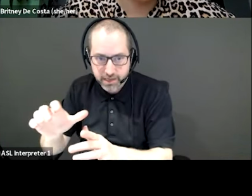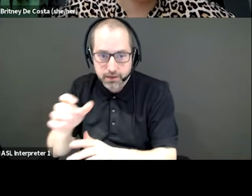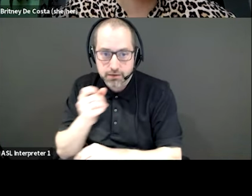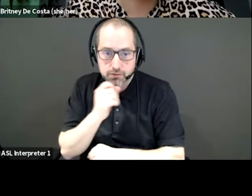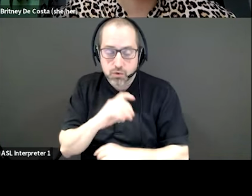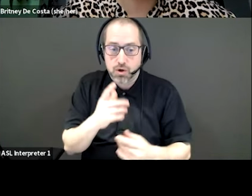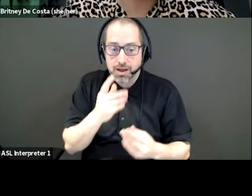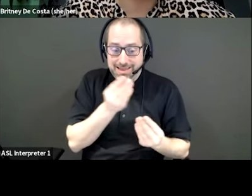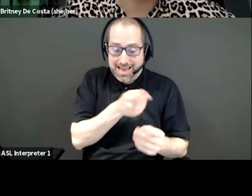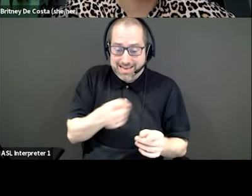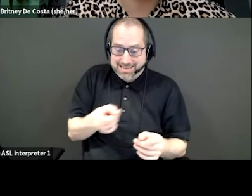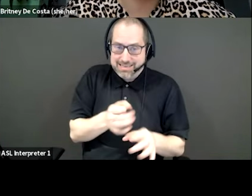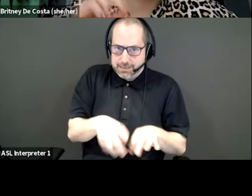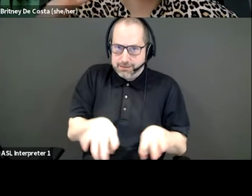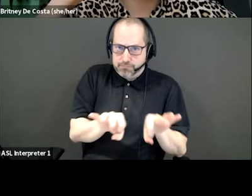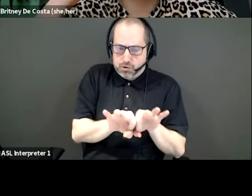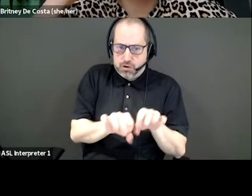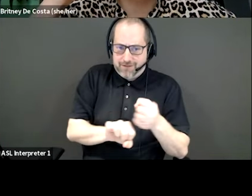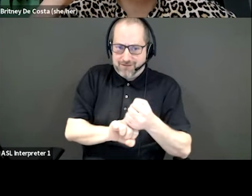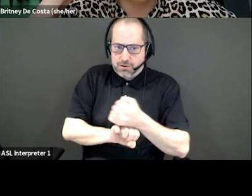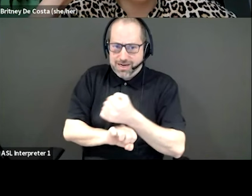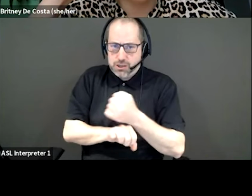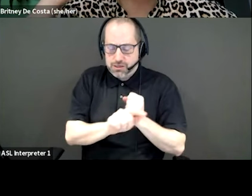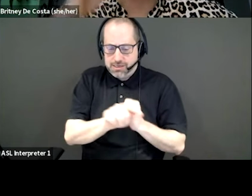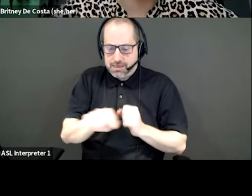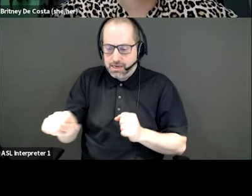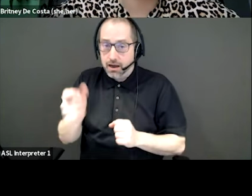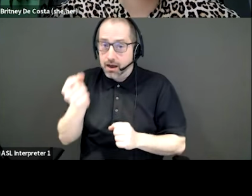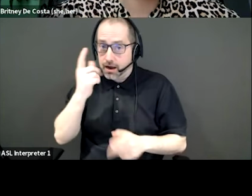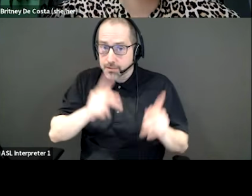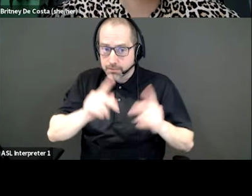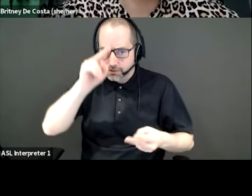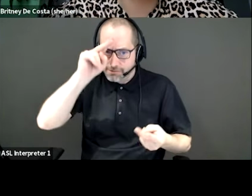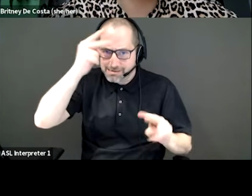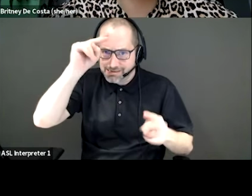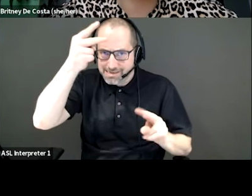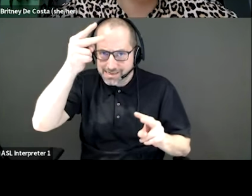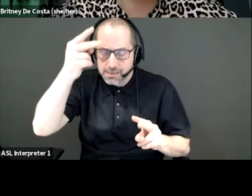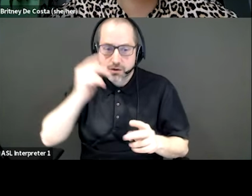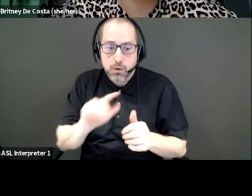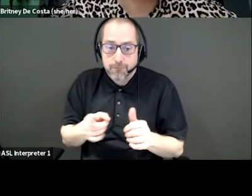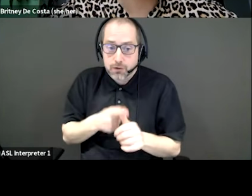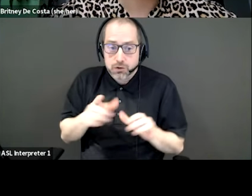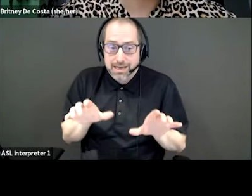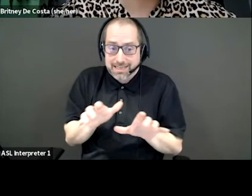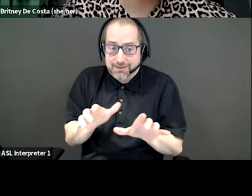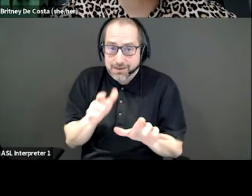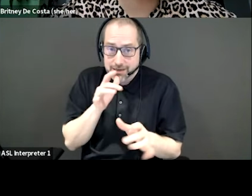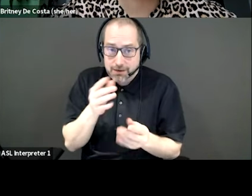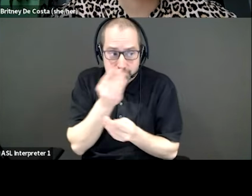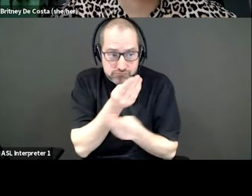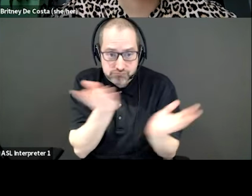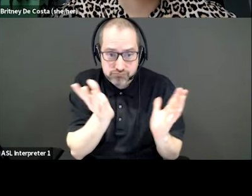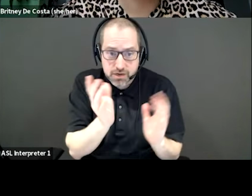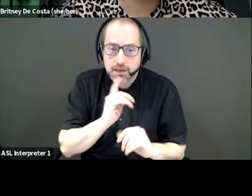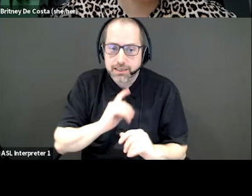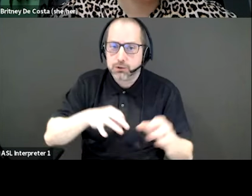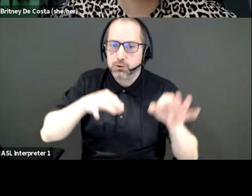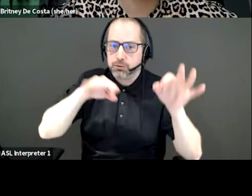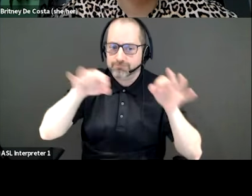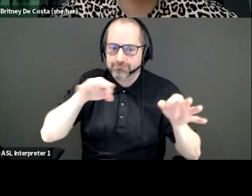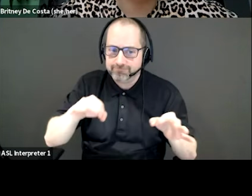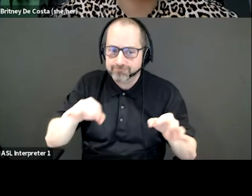misunderstood they are, our first activity, the Introduction to Understanding Campus Gender-Based Violence Complaints, is really about defining what